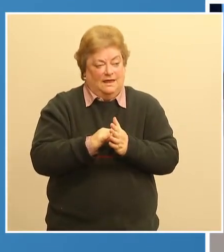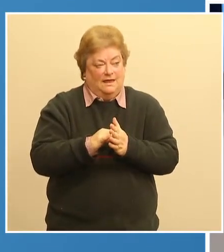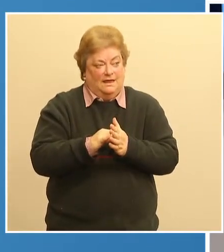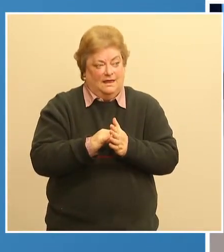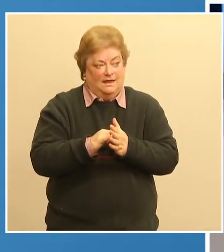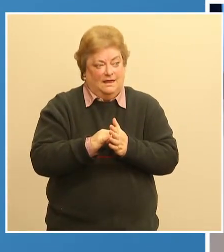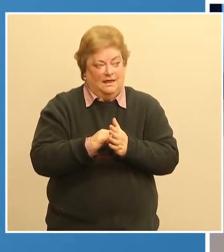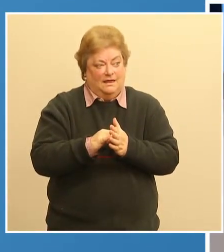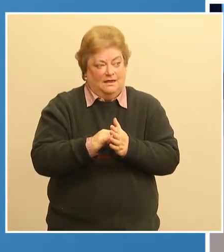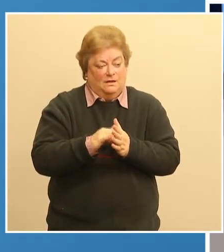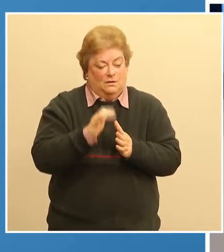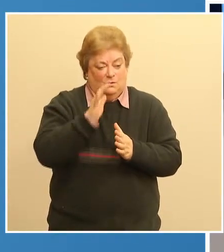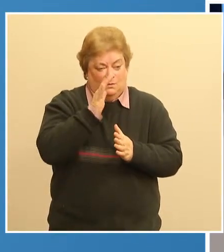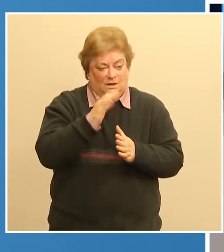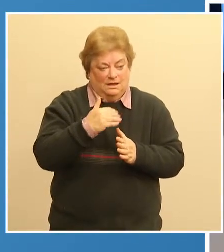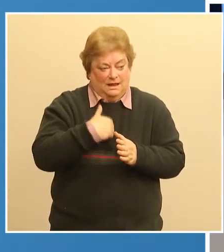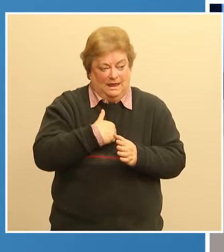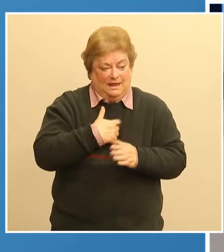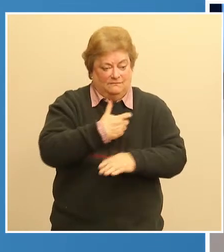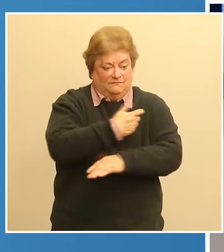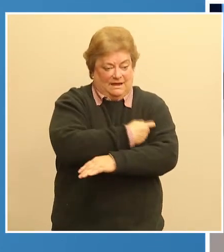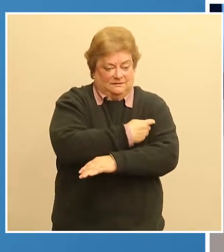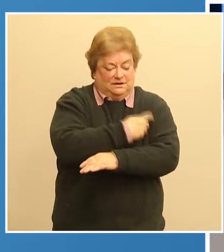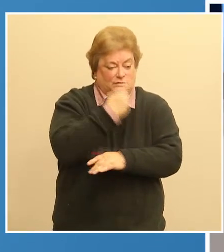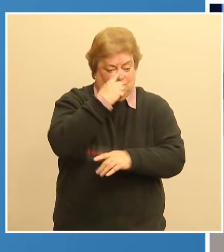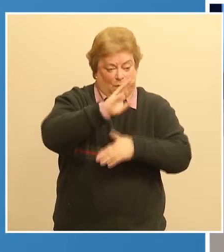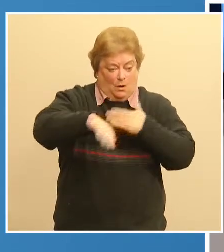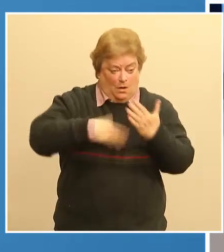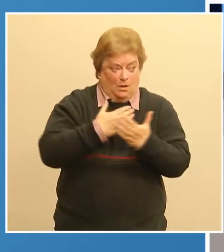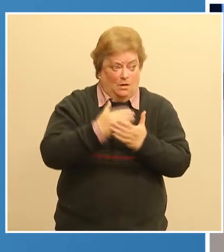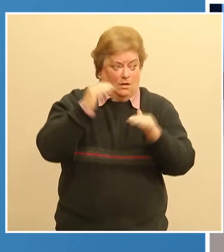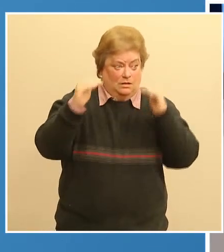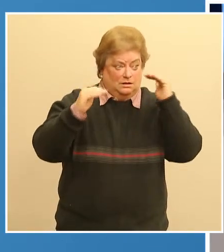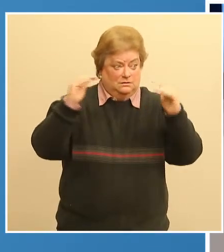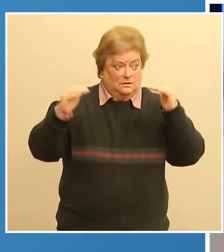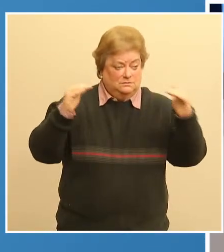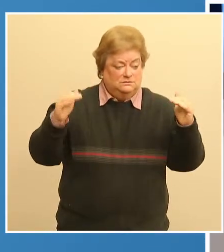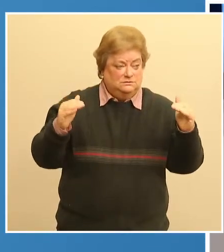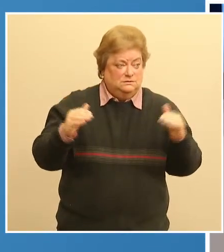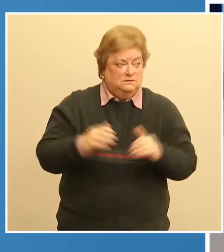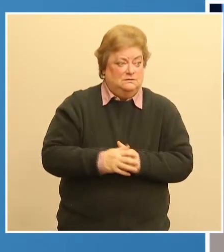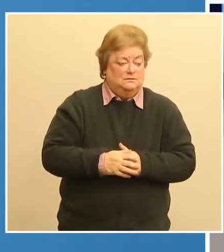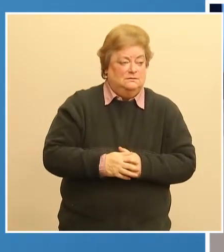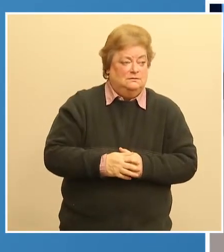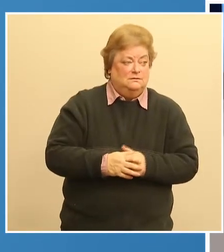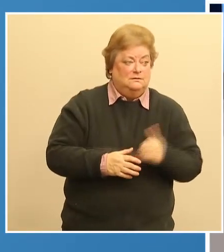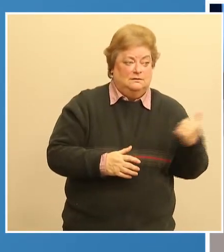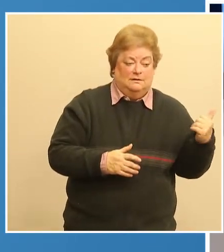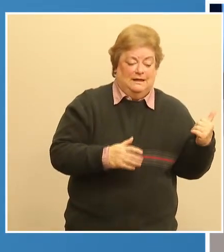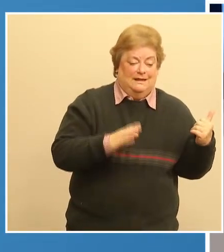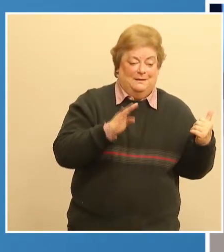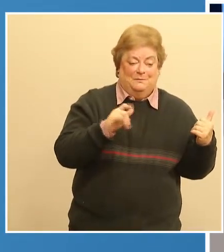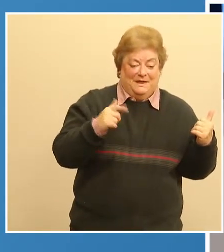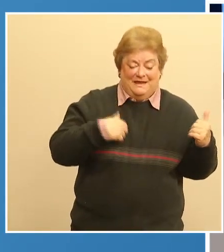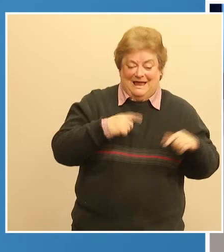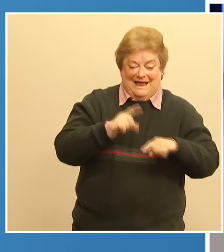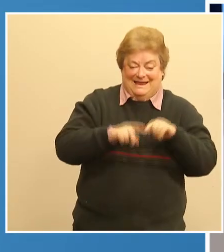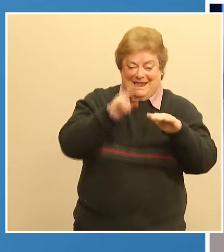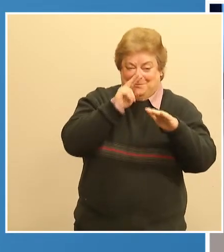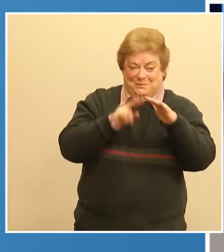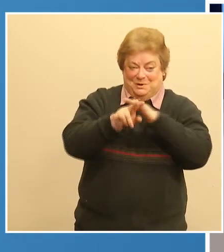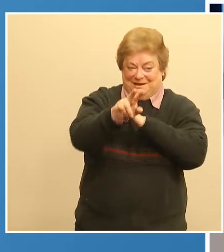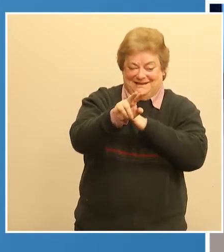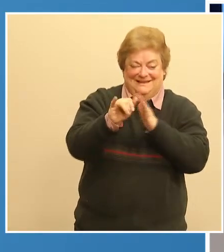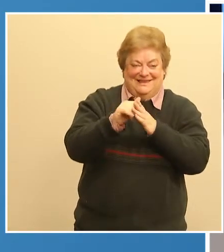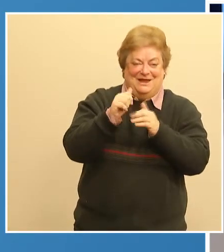opened up vaccinations to all adults? Well, Bill, I can't predict that far